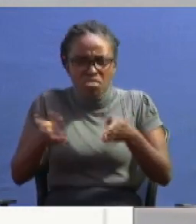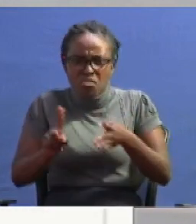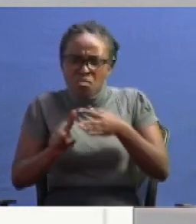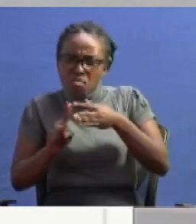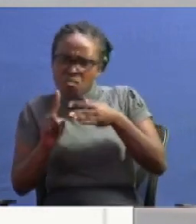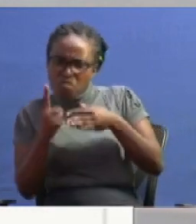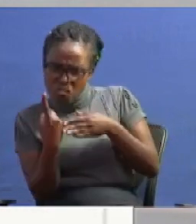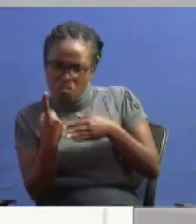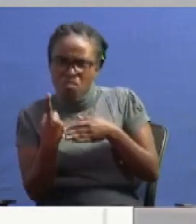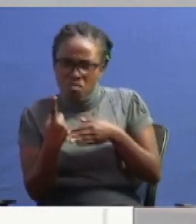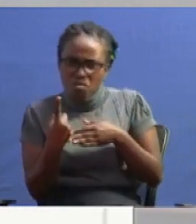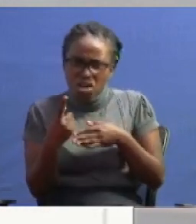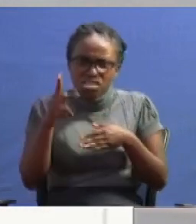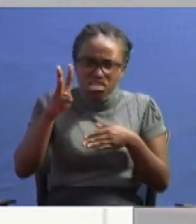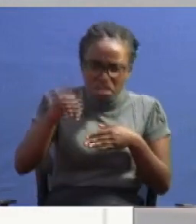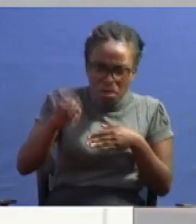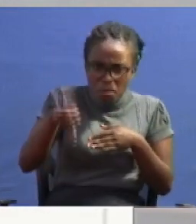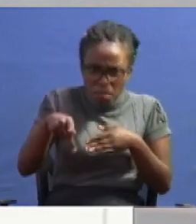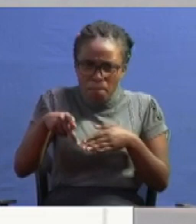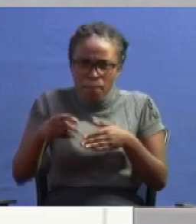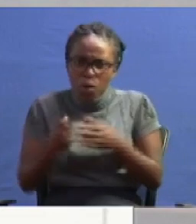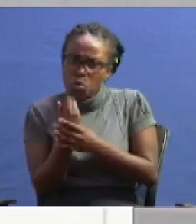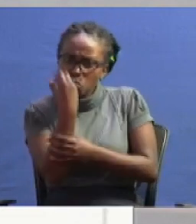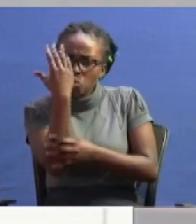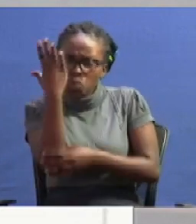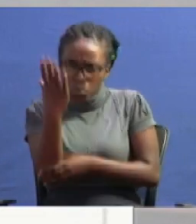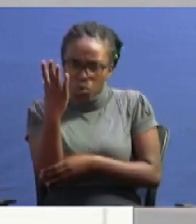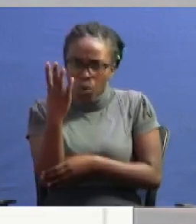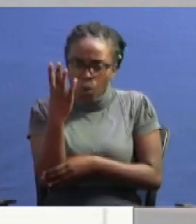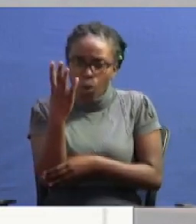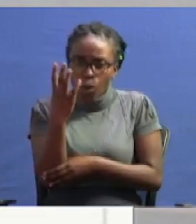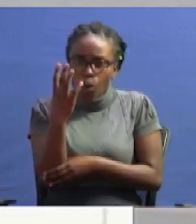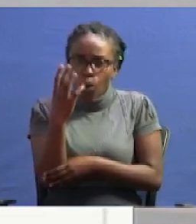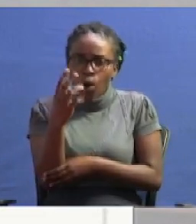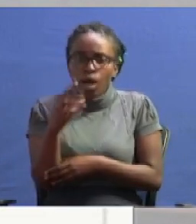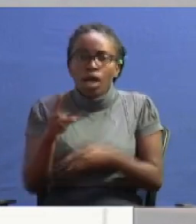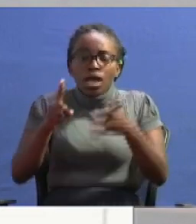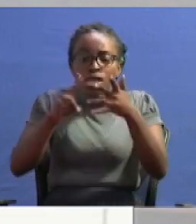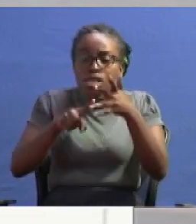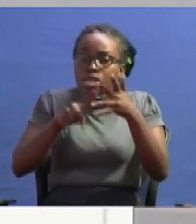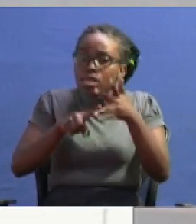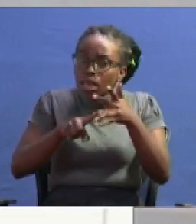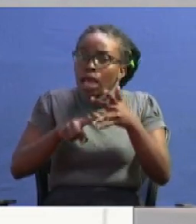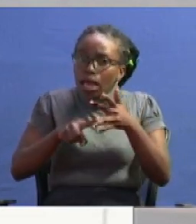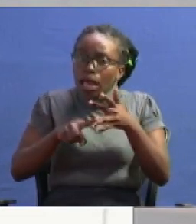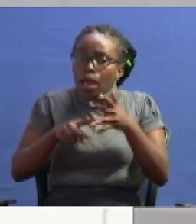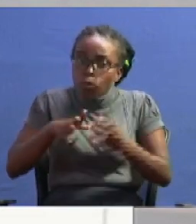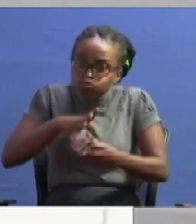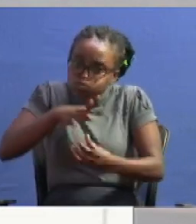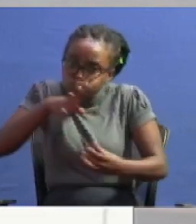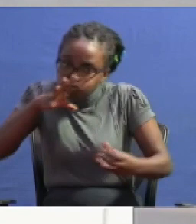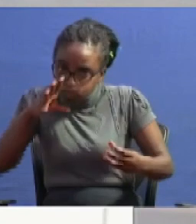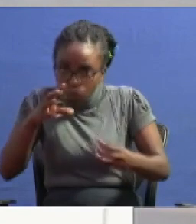MP, rose to the power to become the second most very powerful and senior person in this